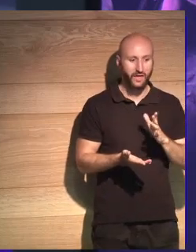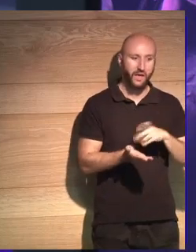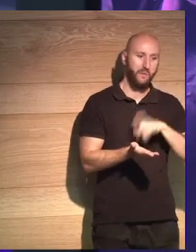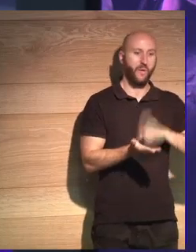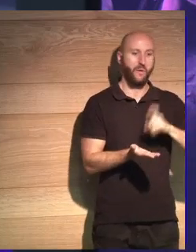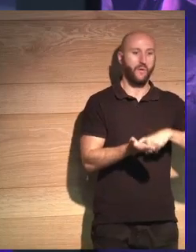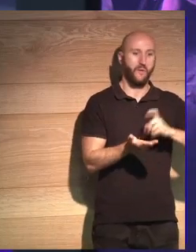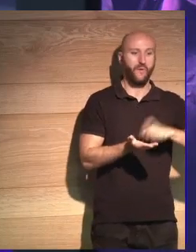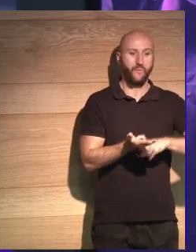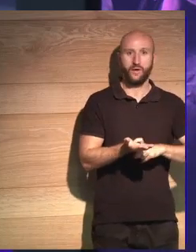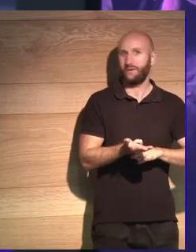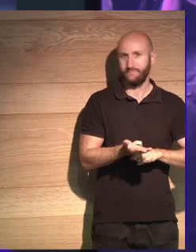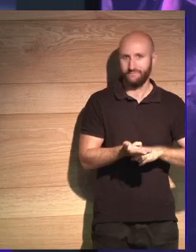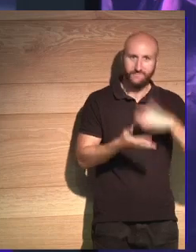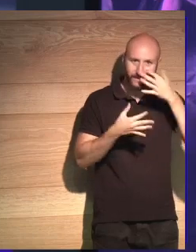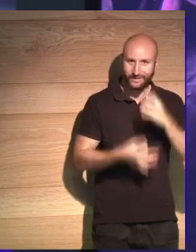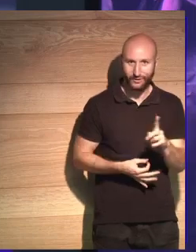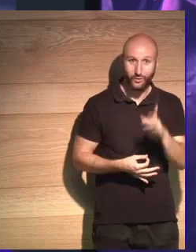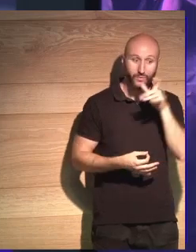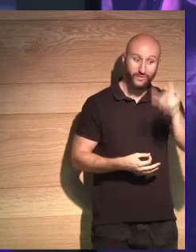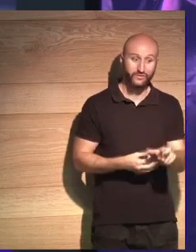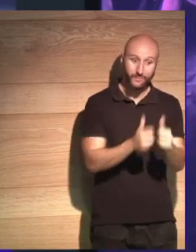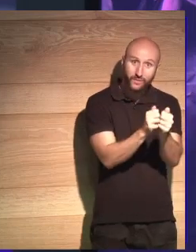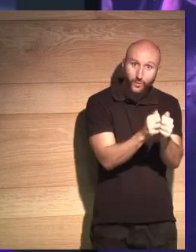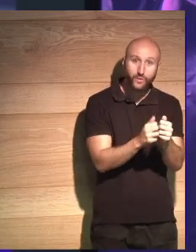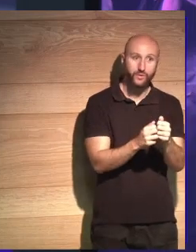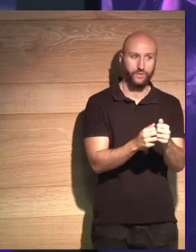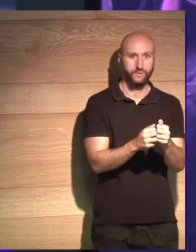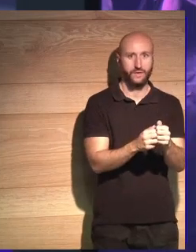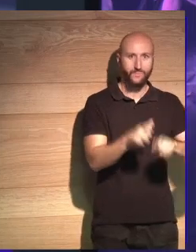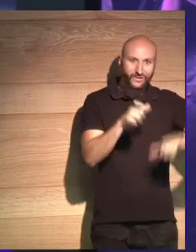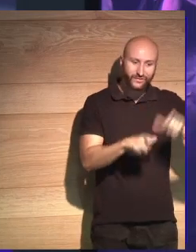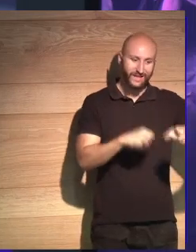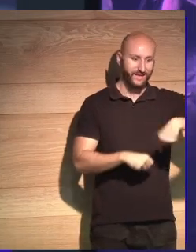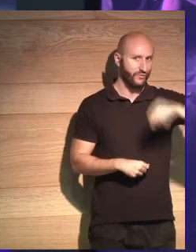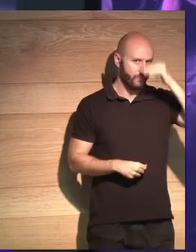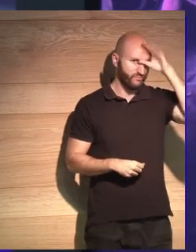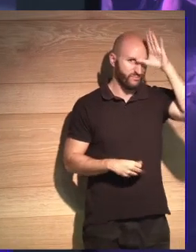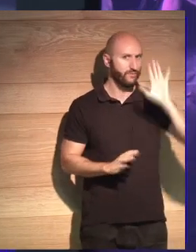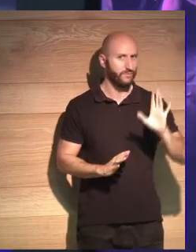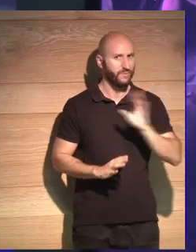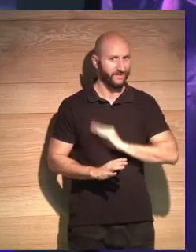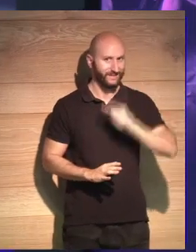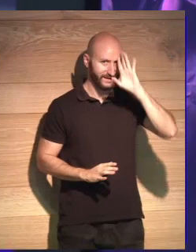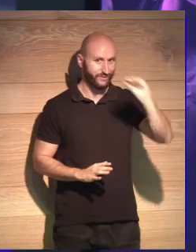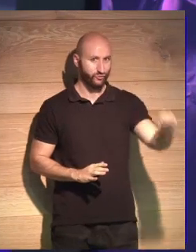just, all they do is just press on a button. But this is not true. Gamers are very smart,